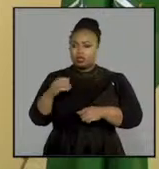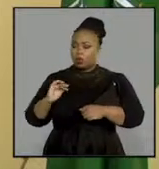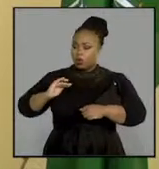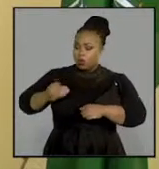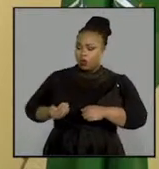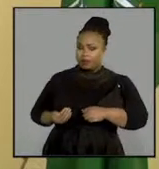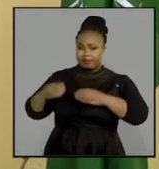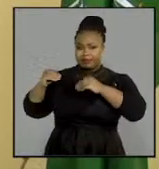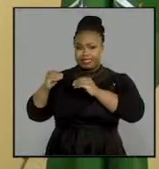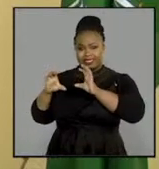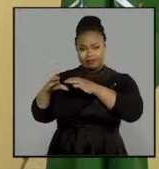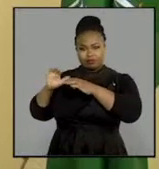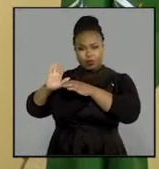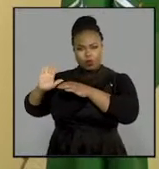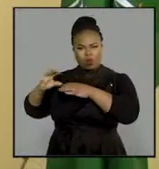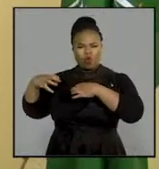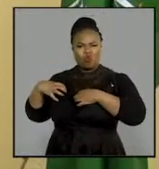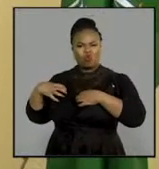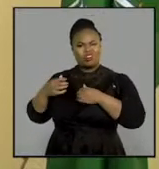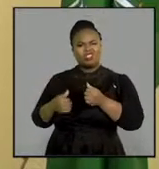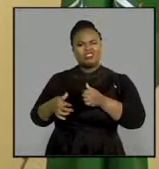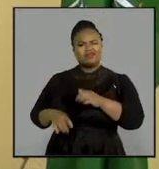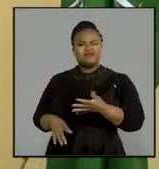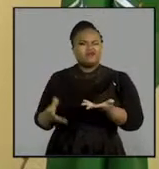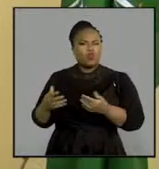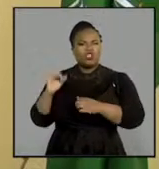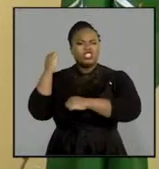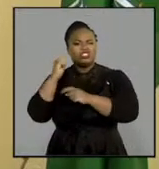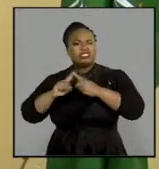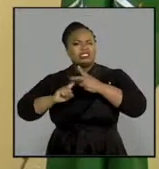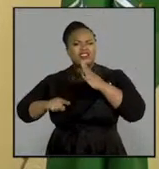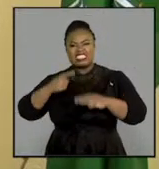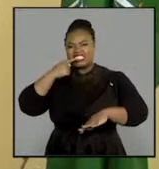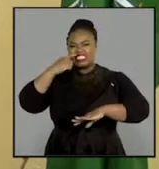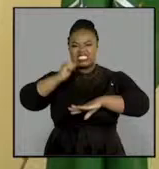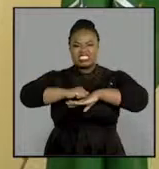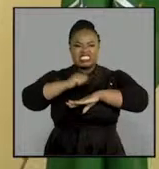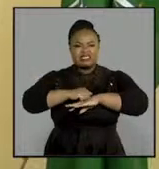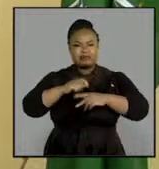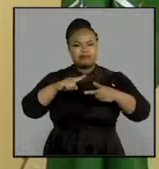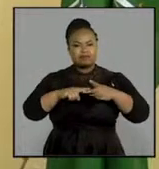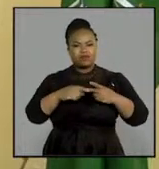women-owned businesses in key industries such as steel,